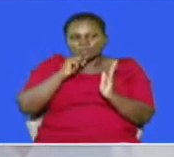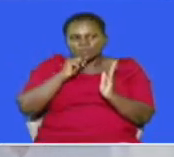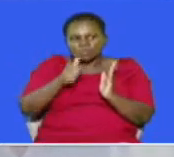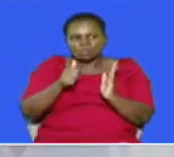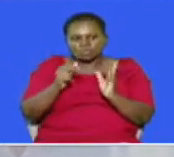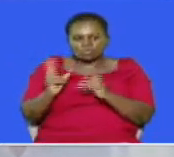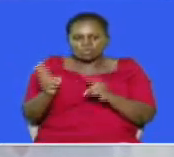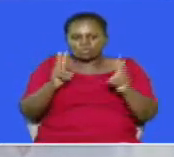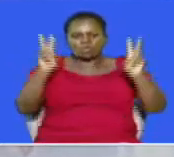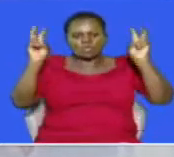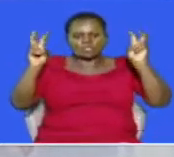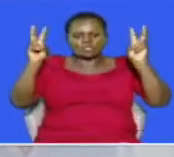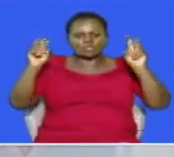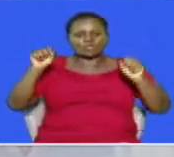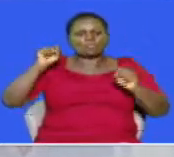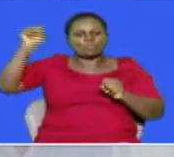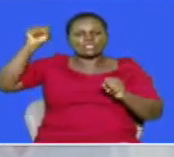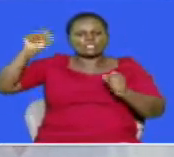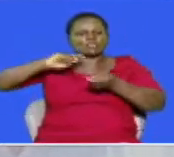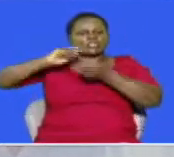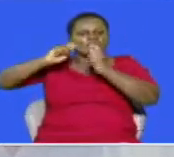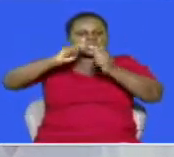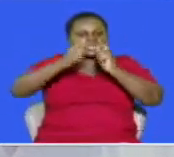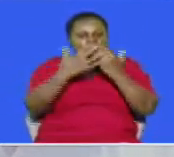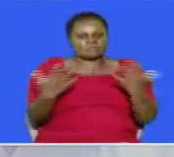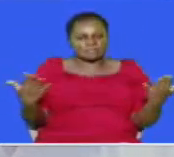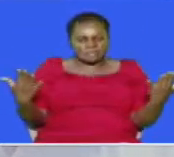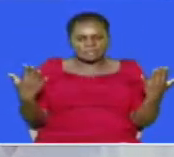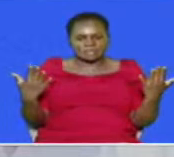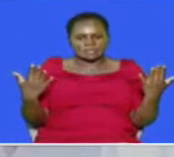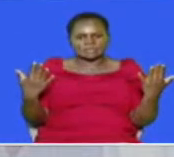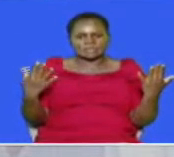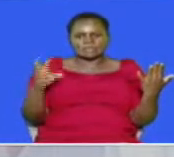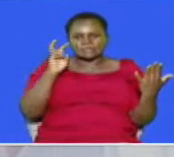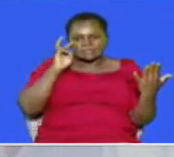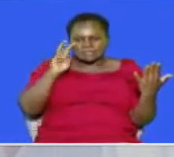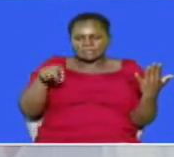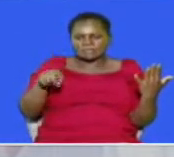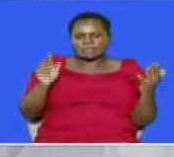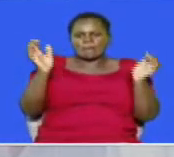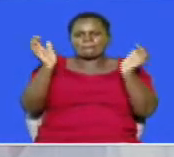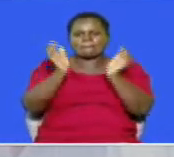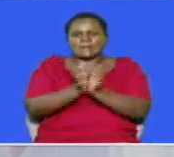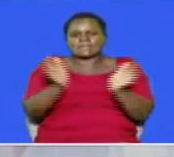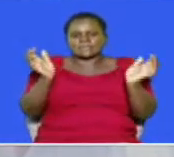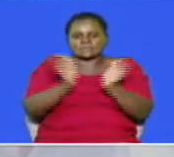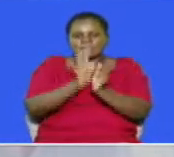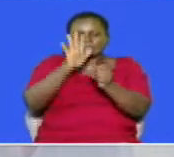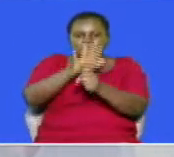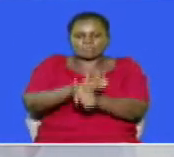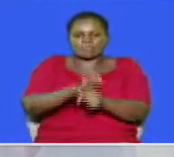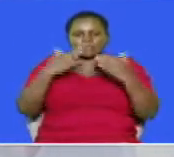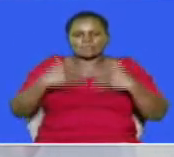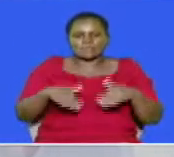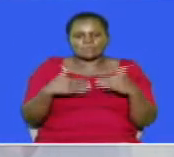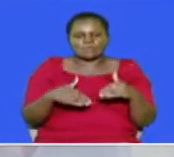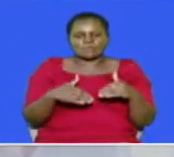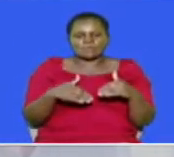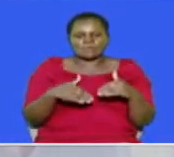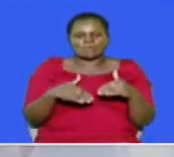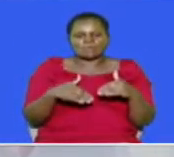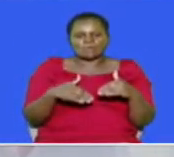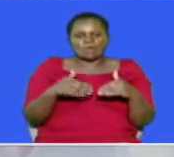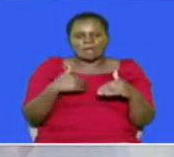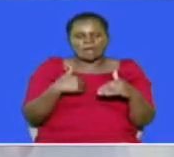the normal issues of politicizing everything, so that they are seen to punish and intimidate those who are not over certain